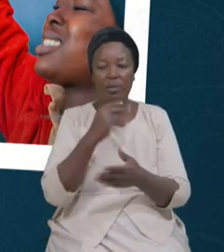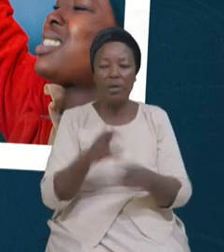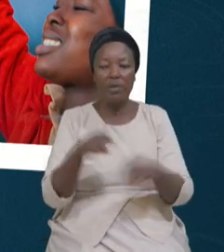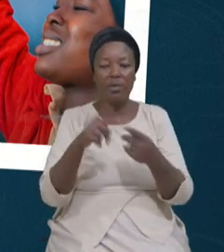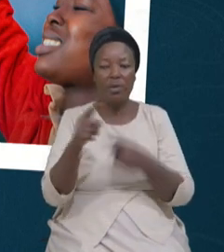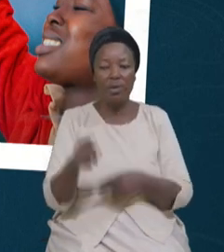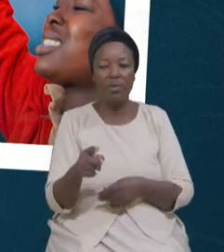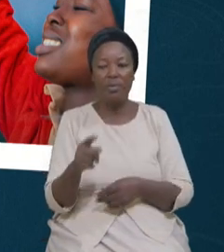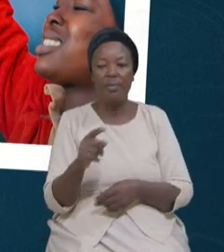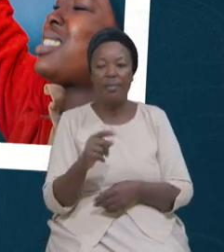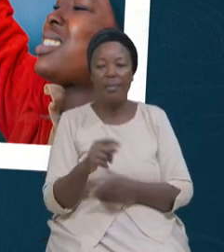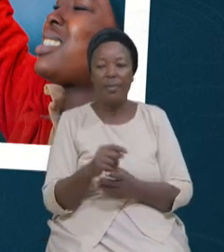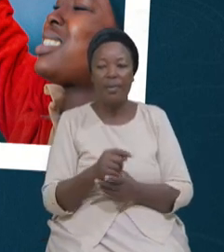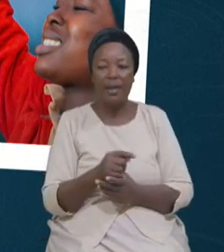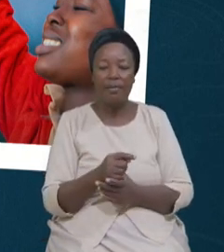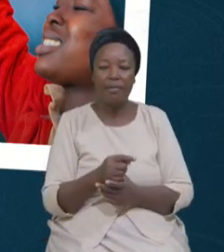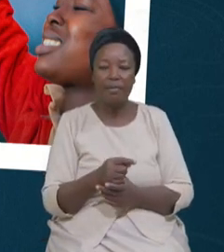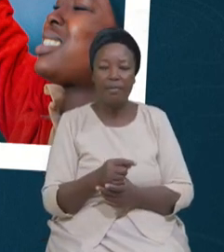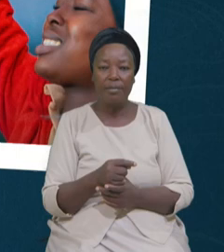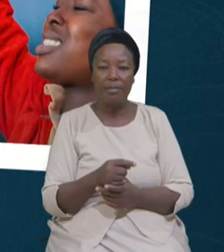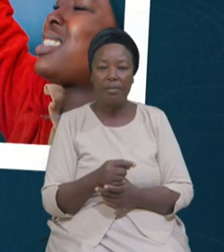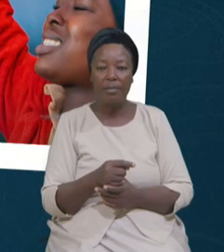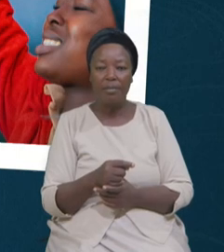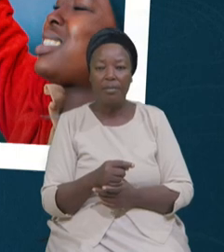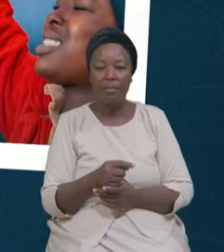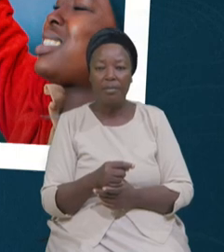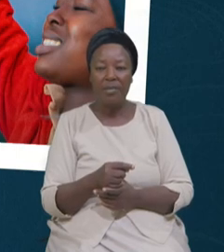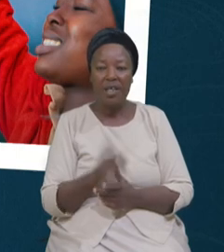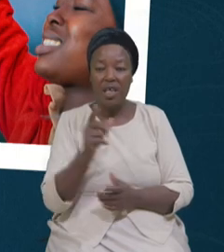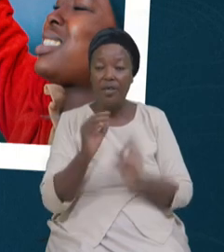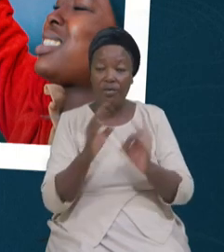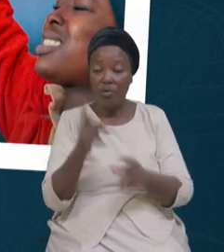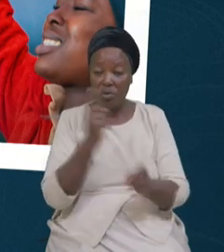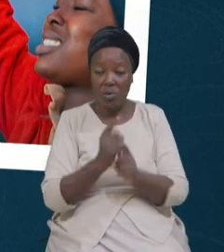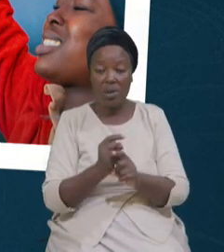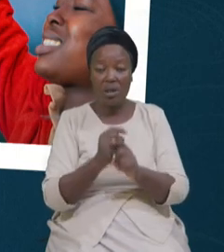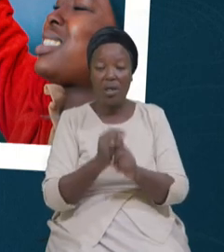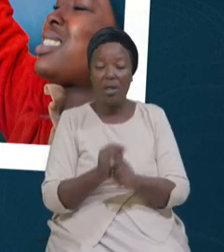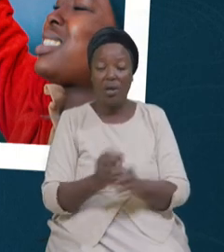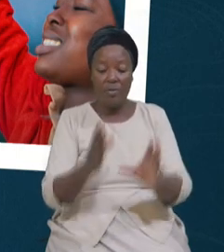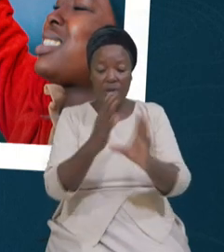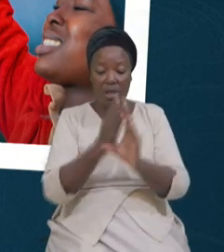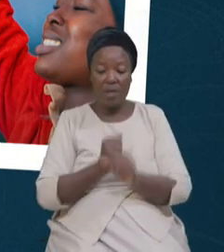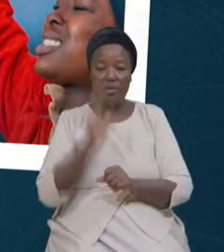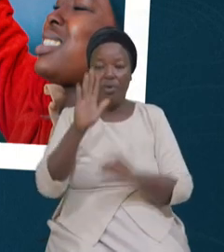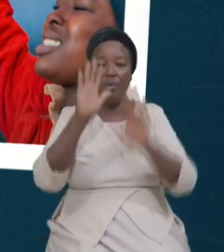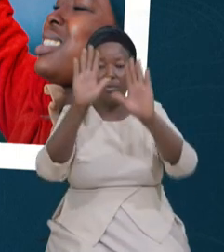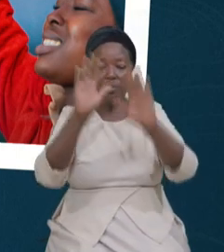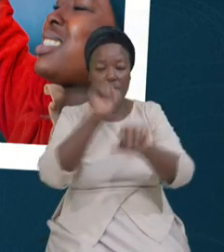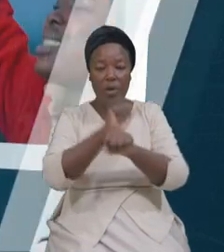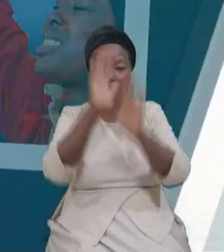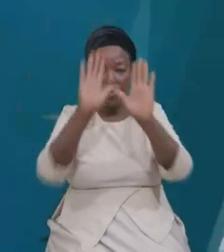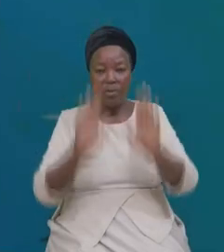If you just receive your miracle, please share your testimony with us via